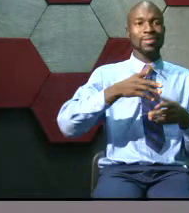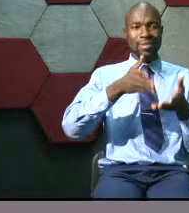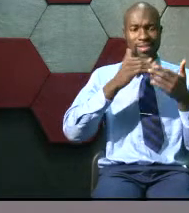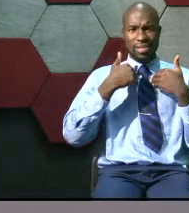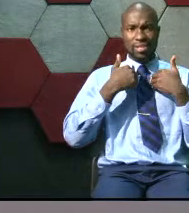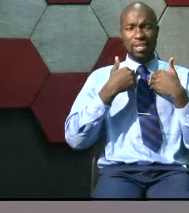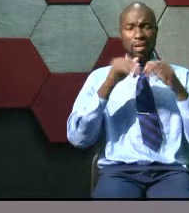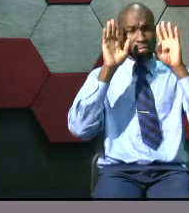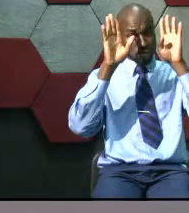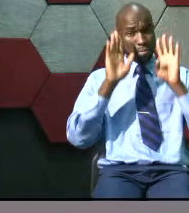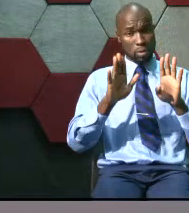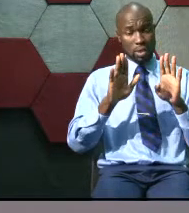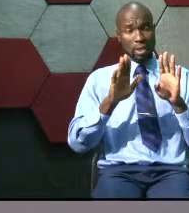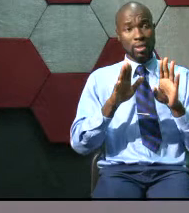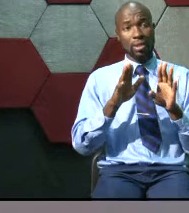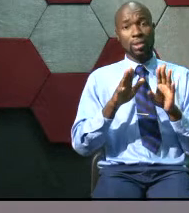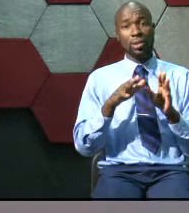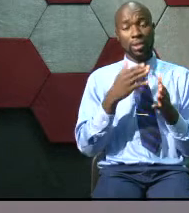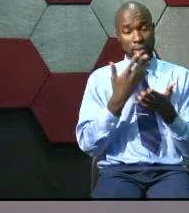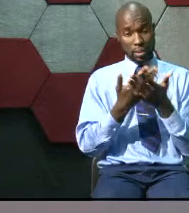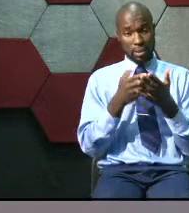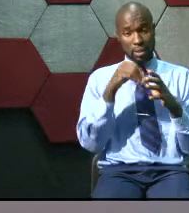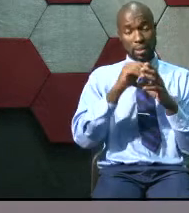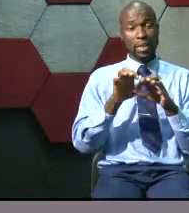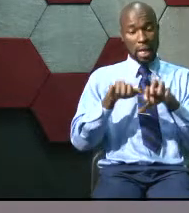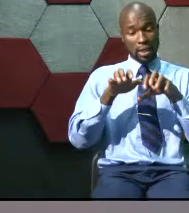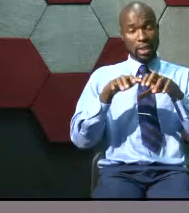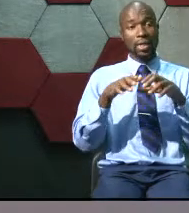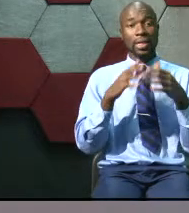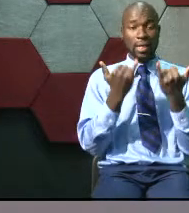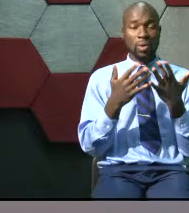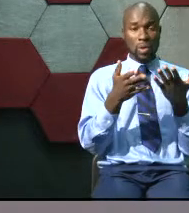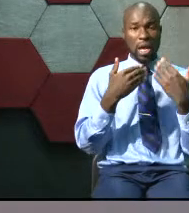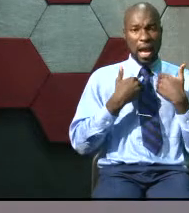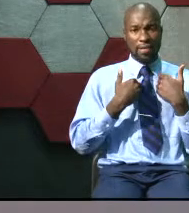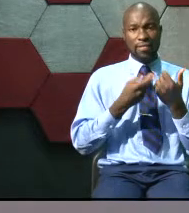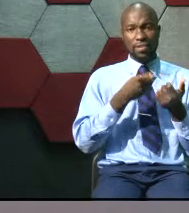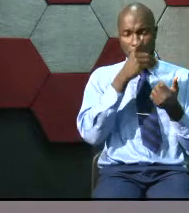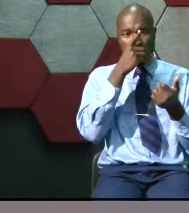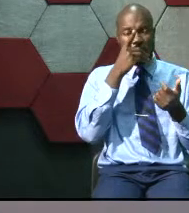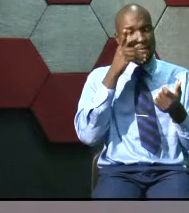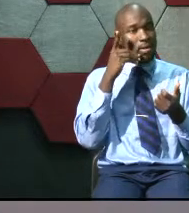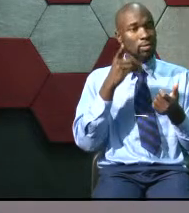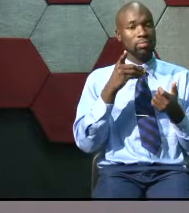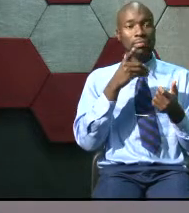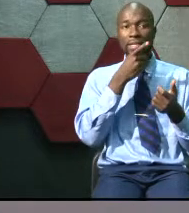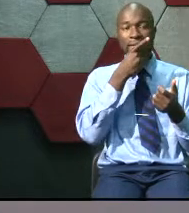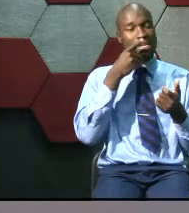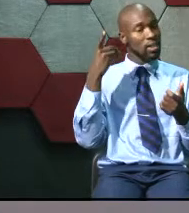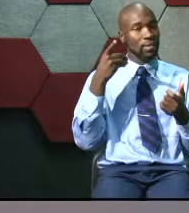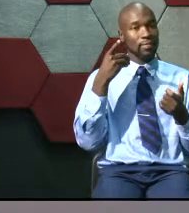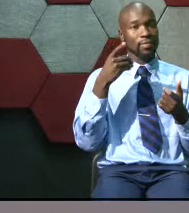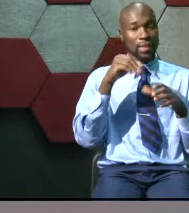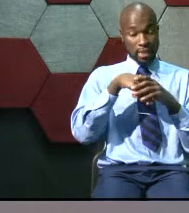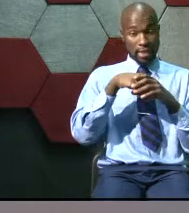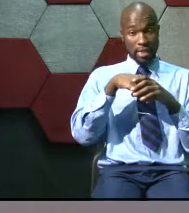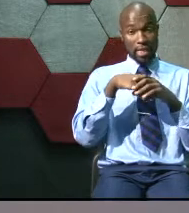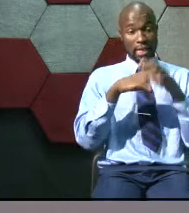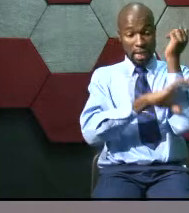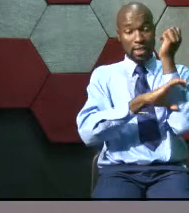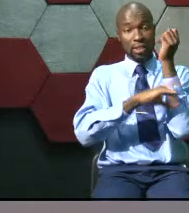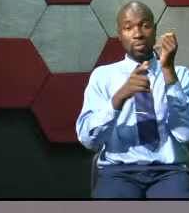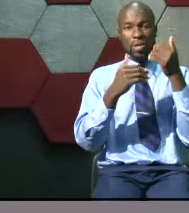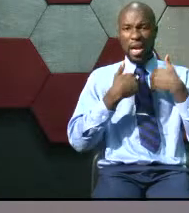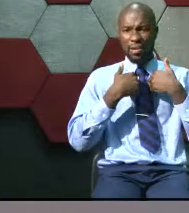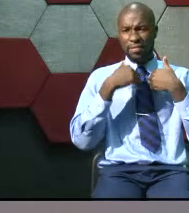in agriculture. Yeah. So, you know, especially now that we have the drought in the country, this can come in handy to ensure that everyone who's coming up with this